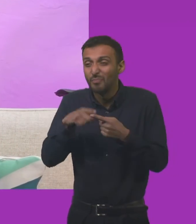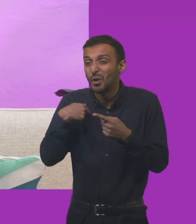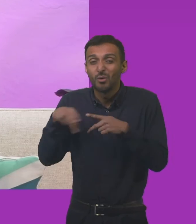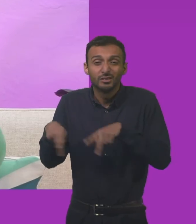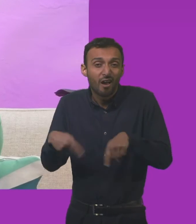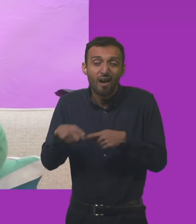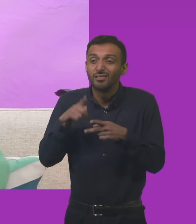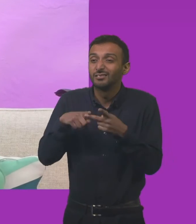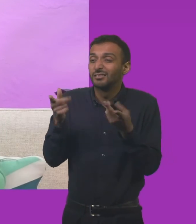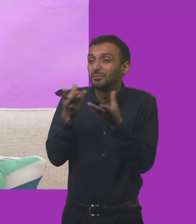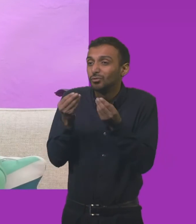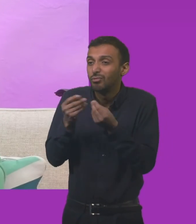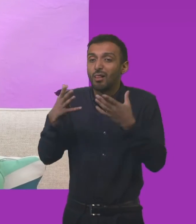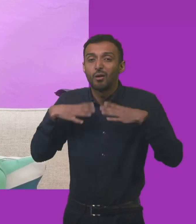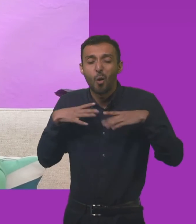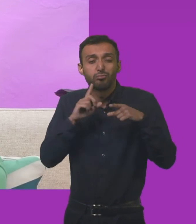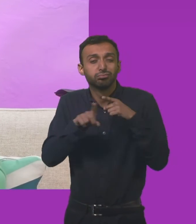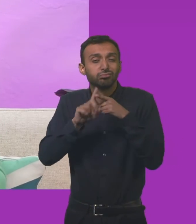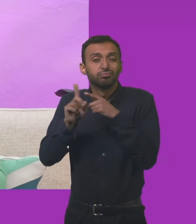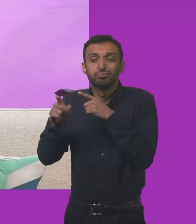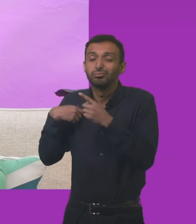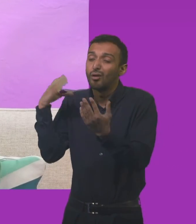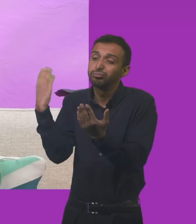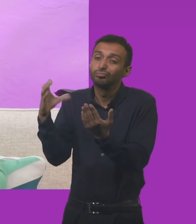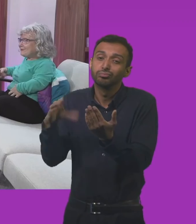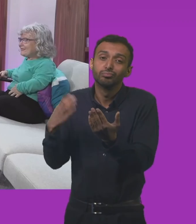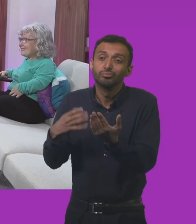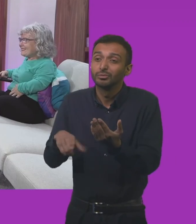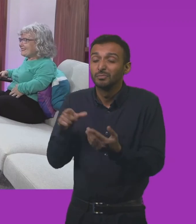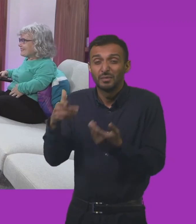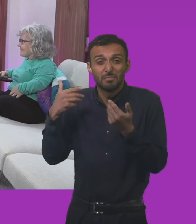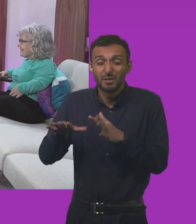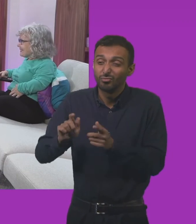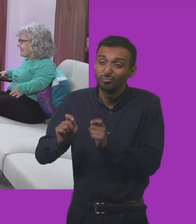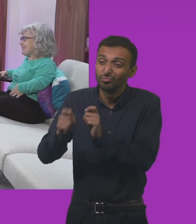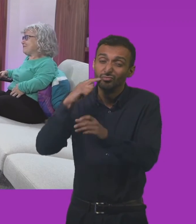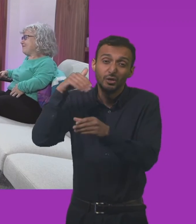it's just been this constant evolution of, content.